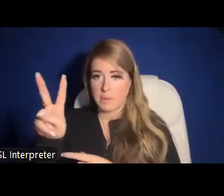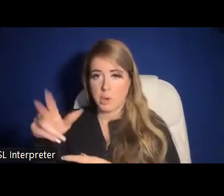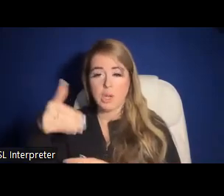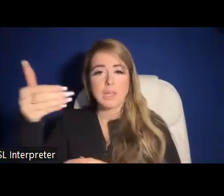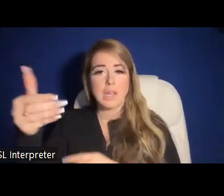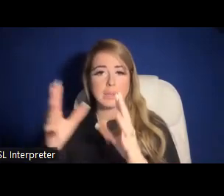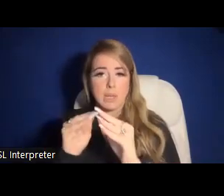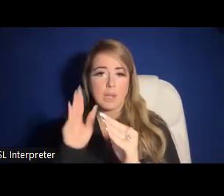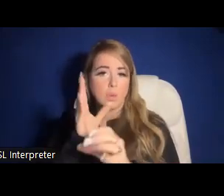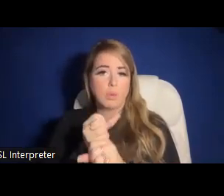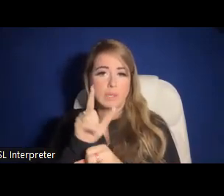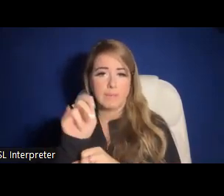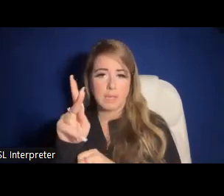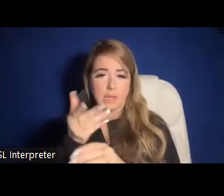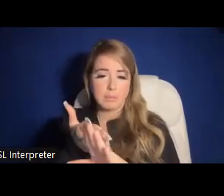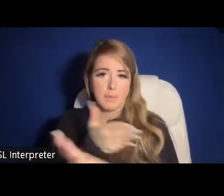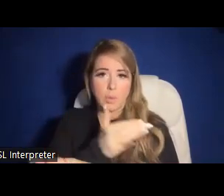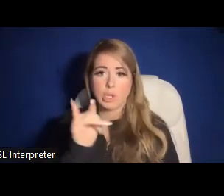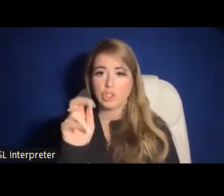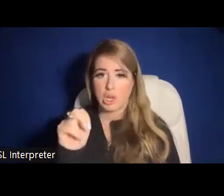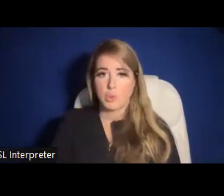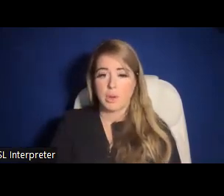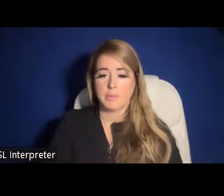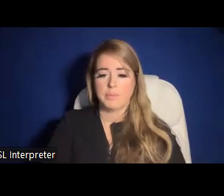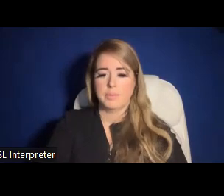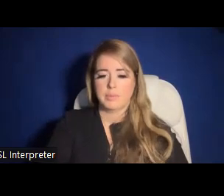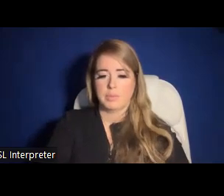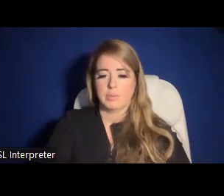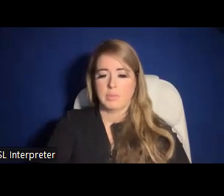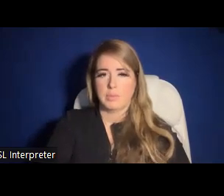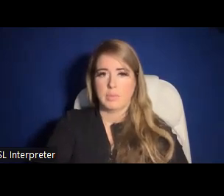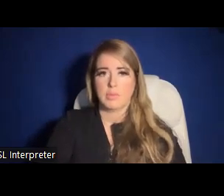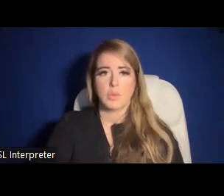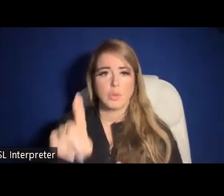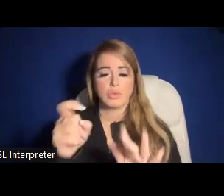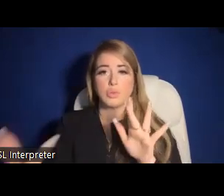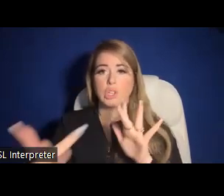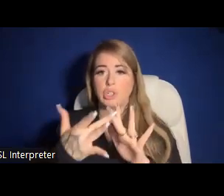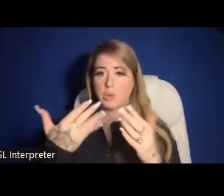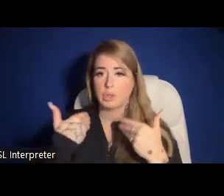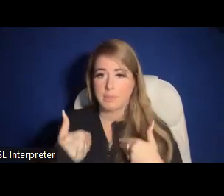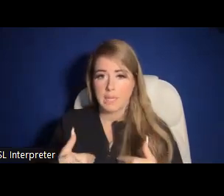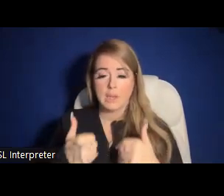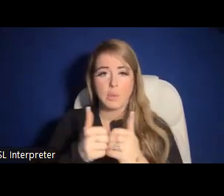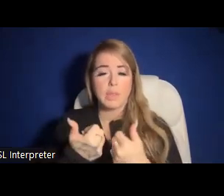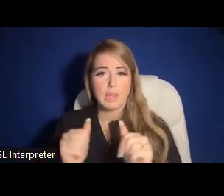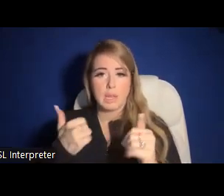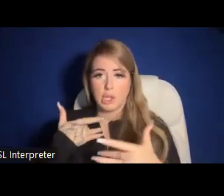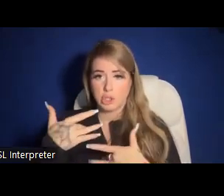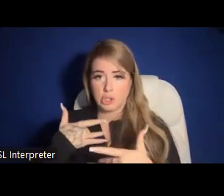receive the link ahead of time, will be in January. BHAAC members are encouraged to reach out to me with any